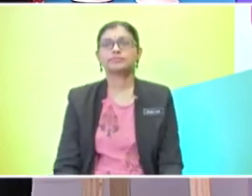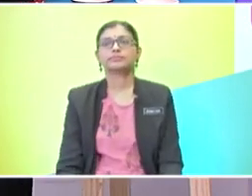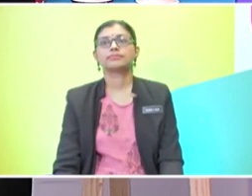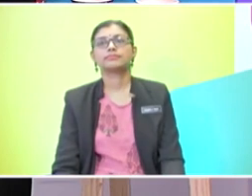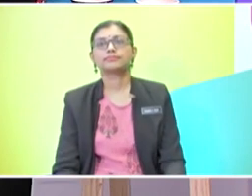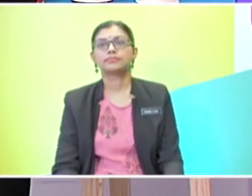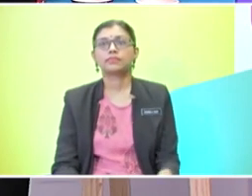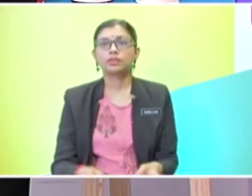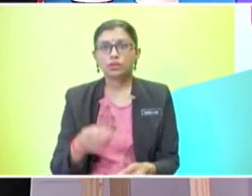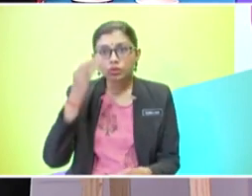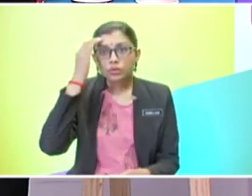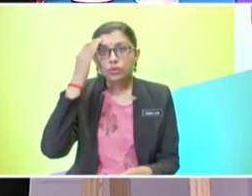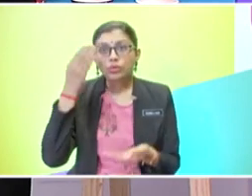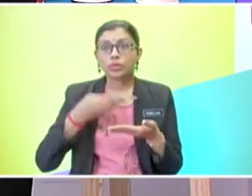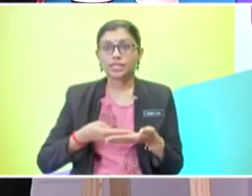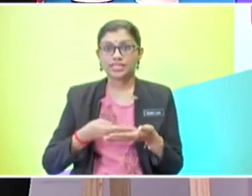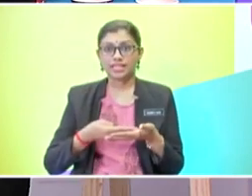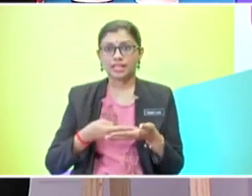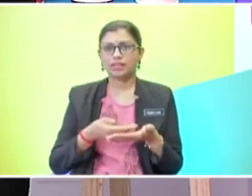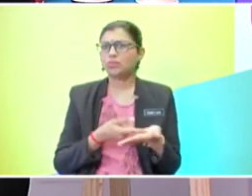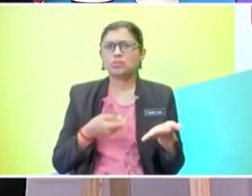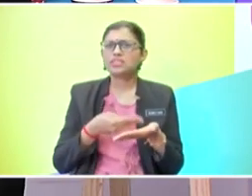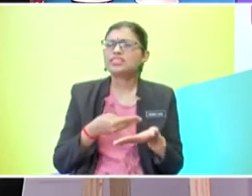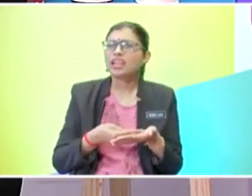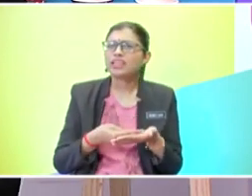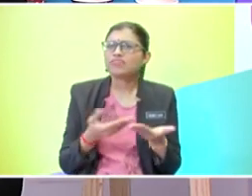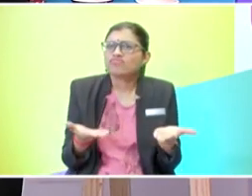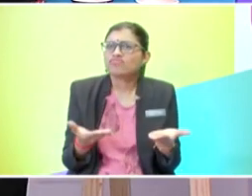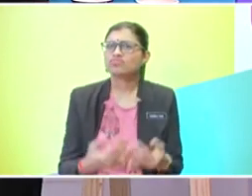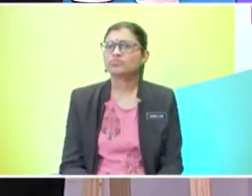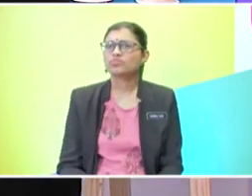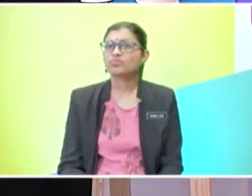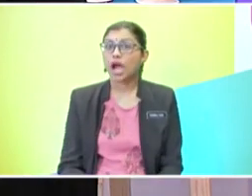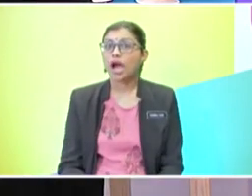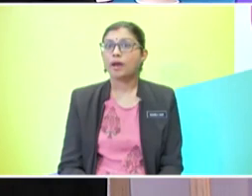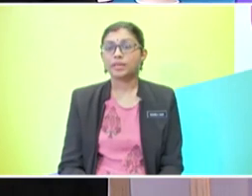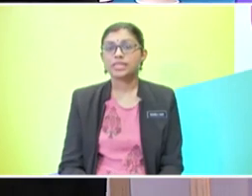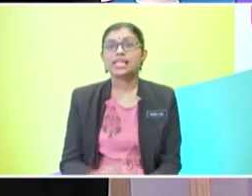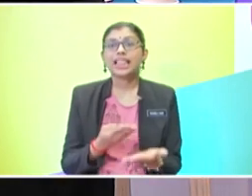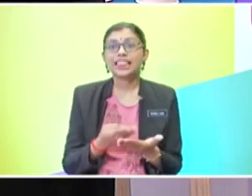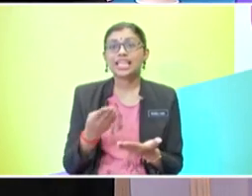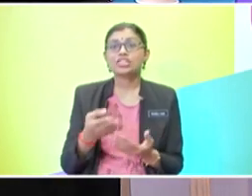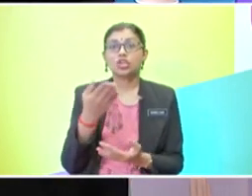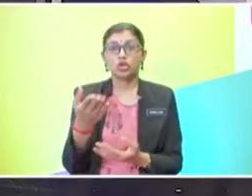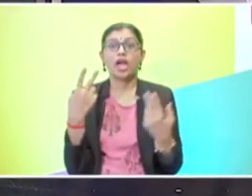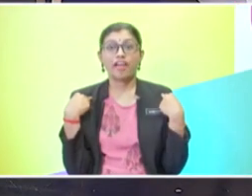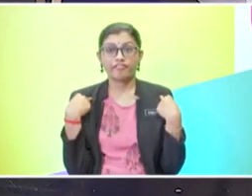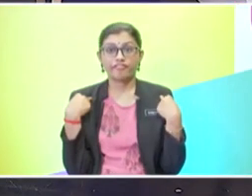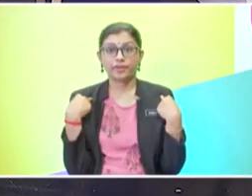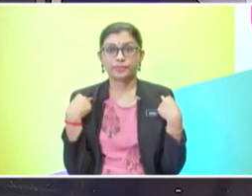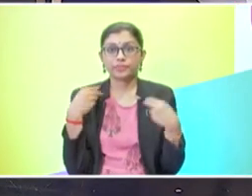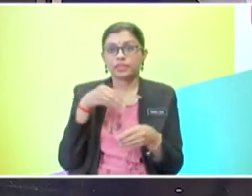asset? Yeah, I always heard of the word asset. What does that mean? Okay, asset means something that you own. Okay. How much cash do you have in your purse